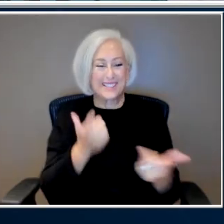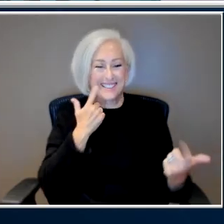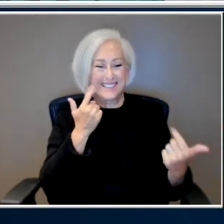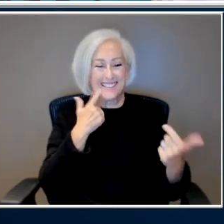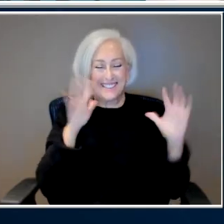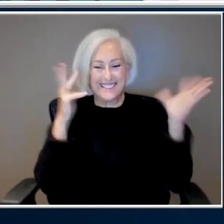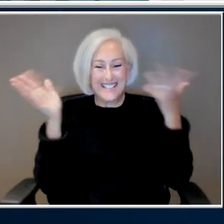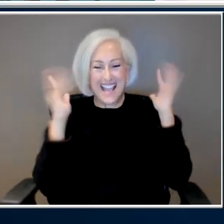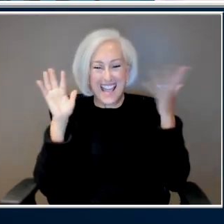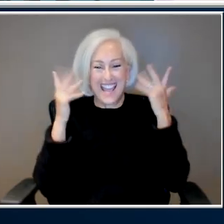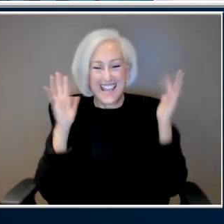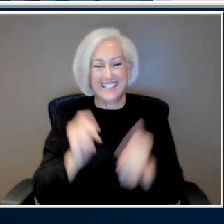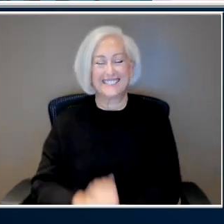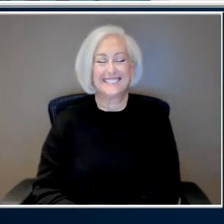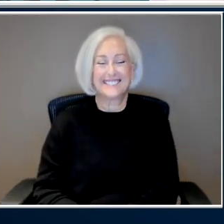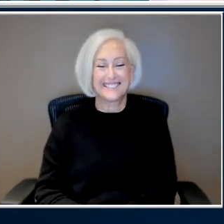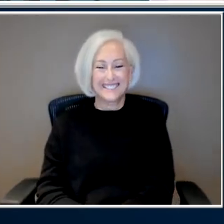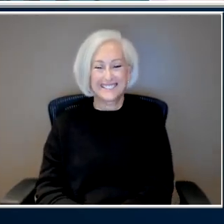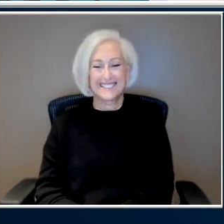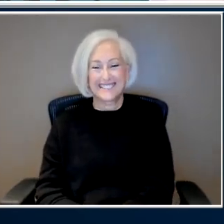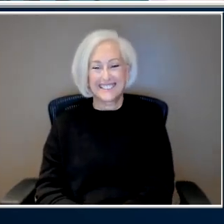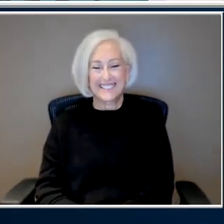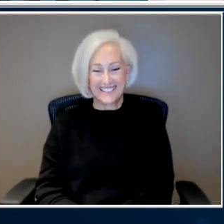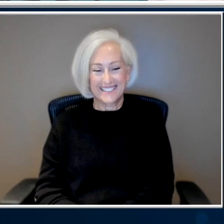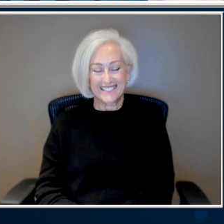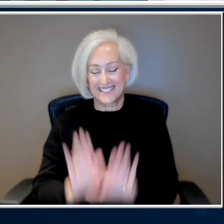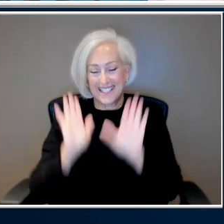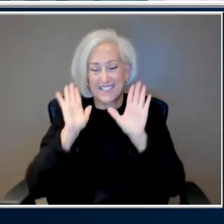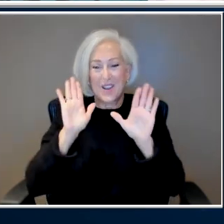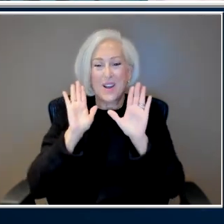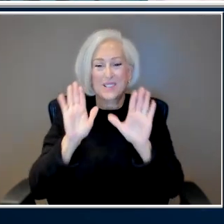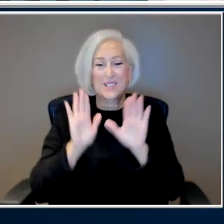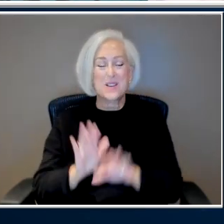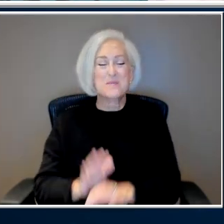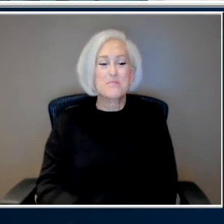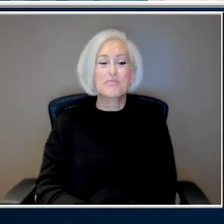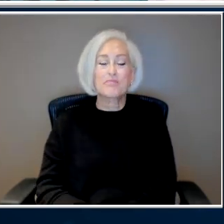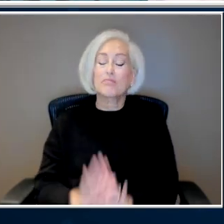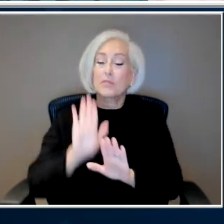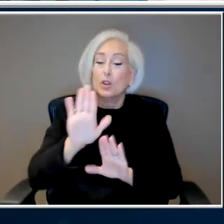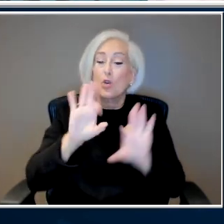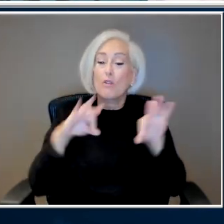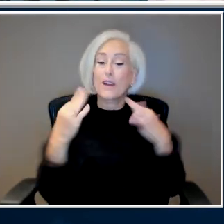little ironic. That's awesome. How's your family doing?